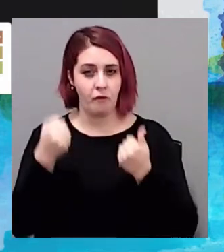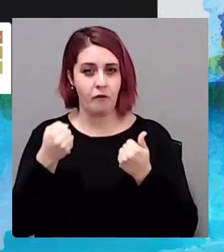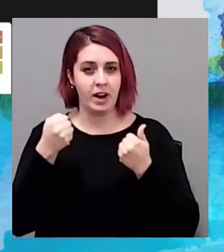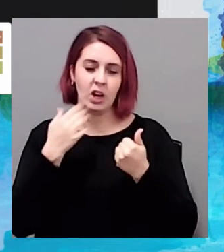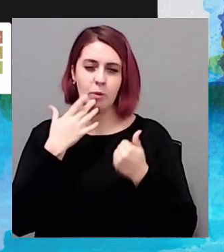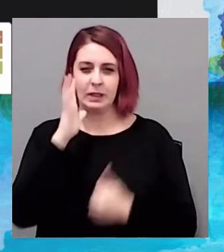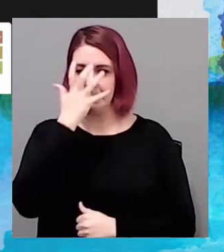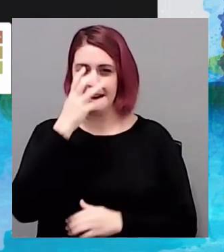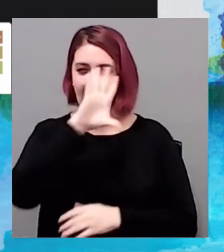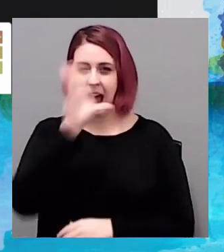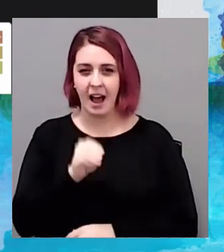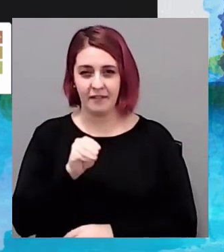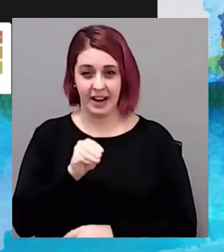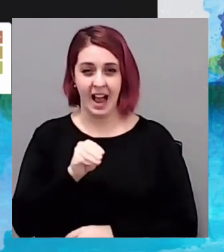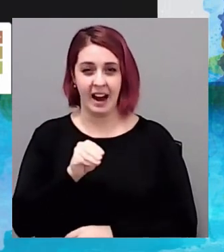cubist.